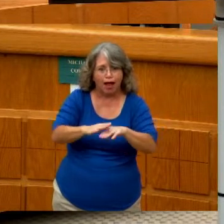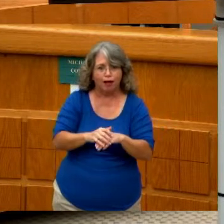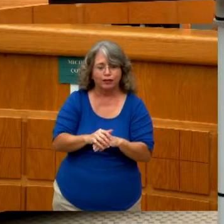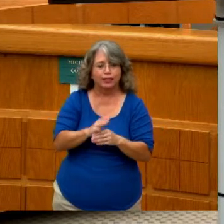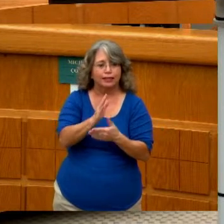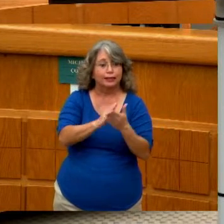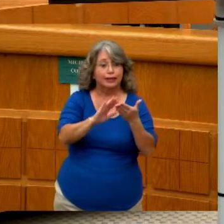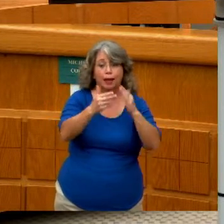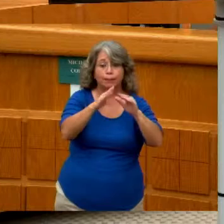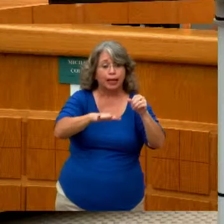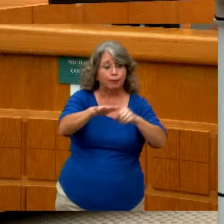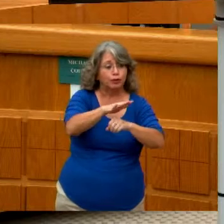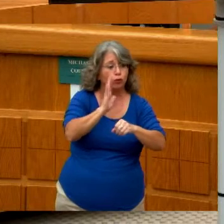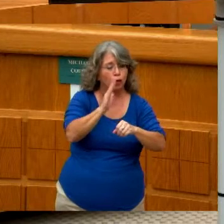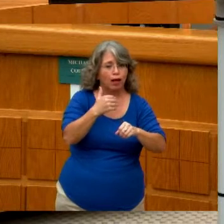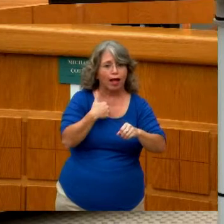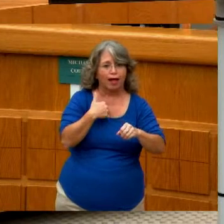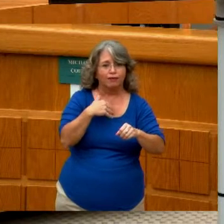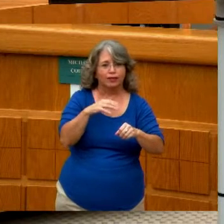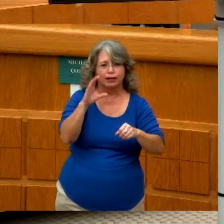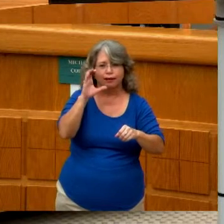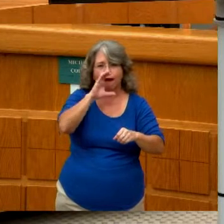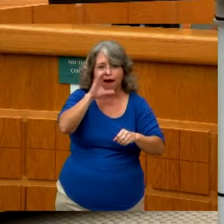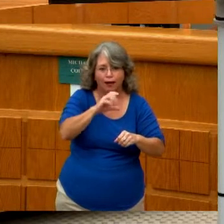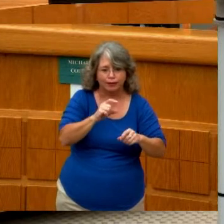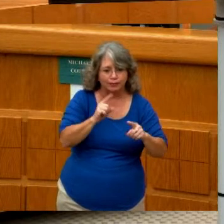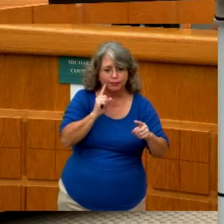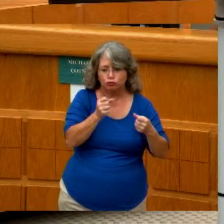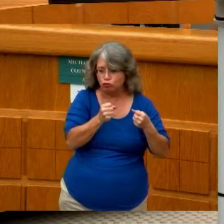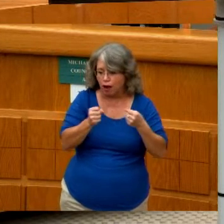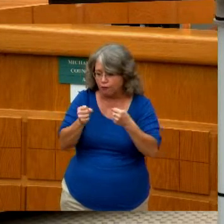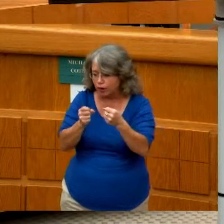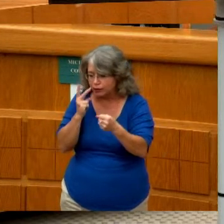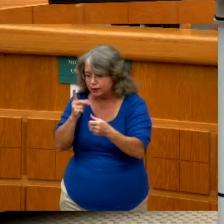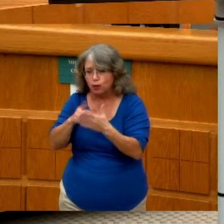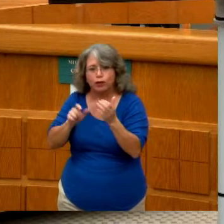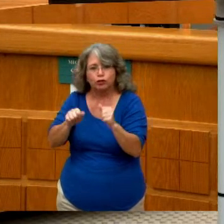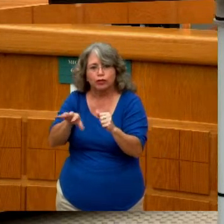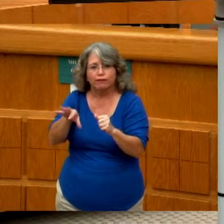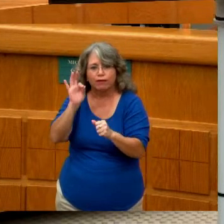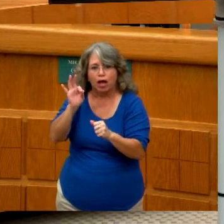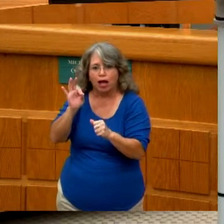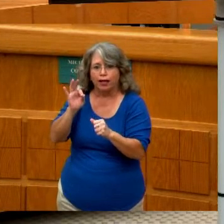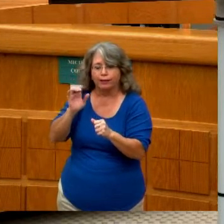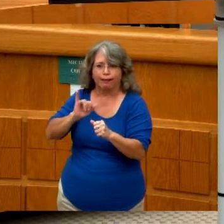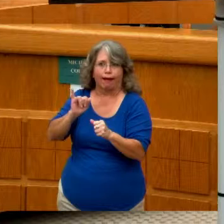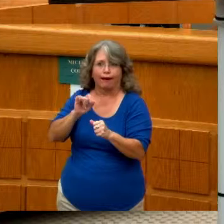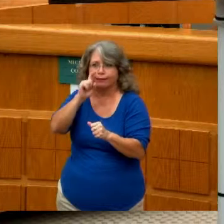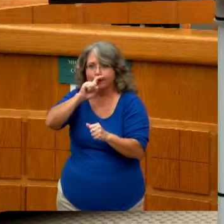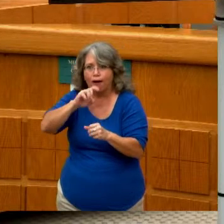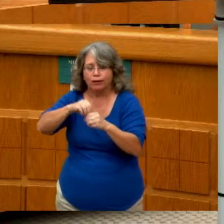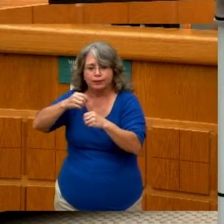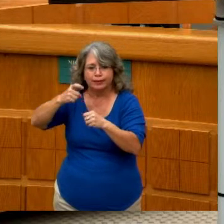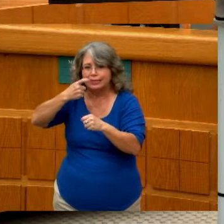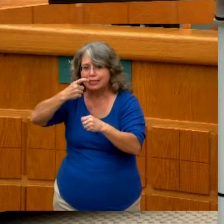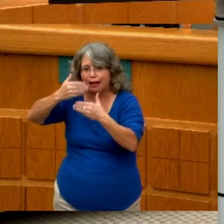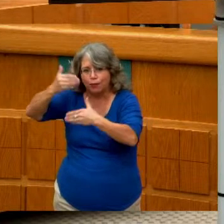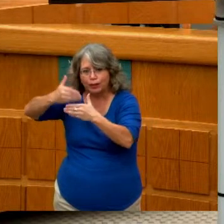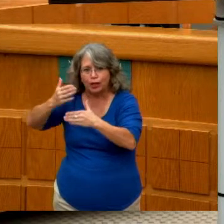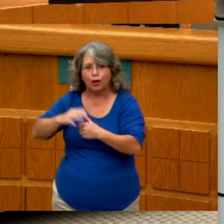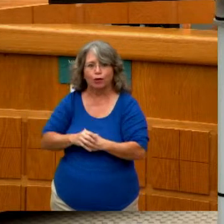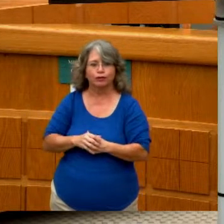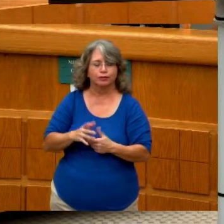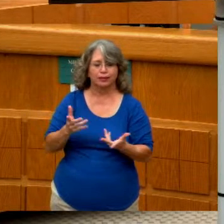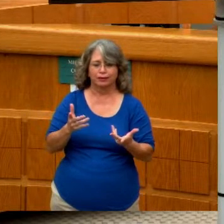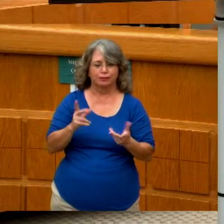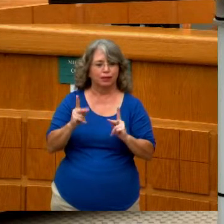something called like scavenger hunts in certain neighborhoods, and you drive by and you have to look and see what what you could find, teddy